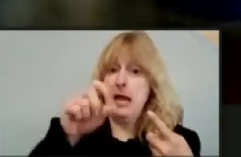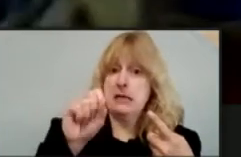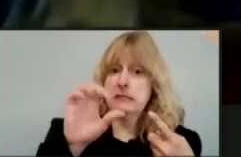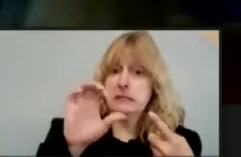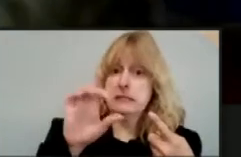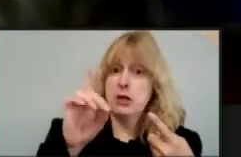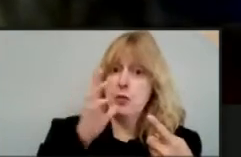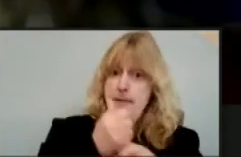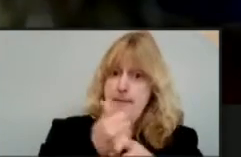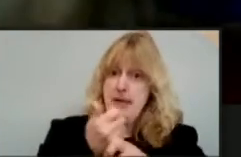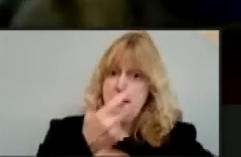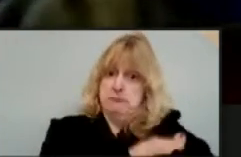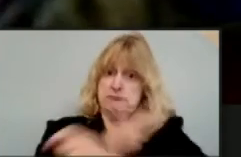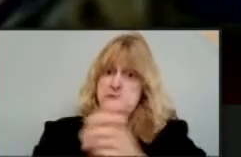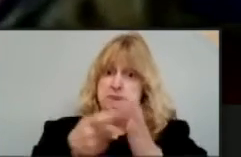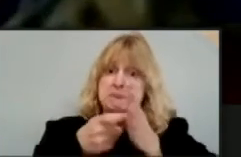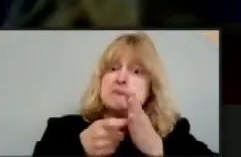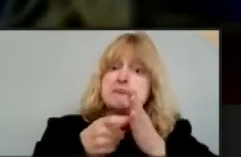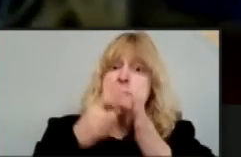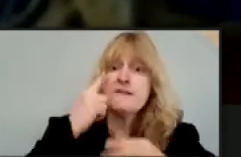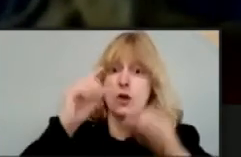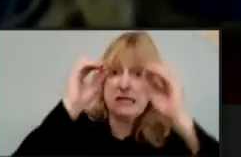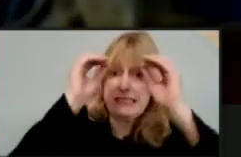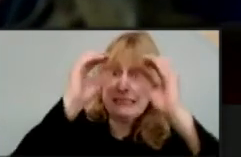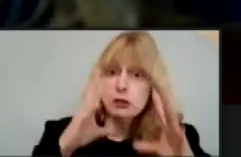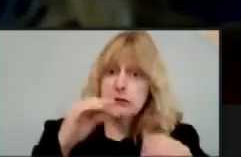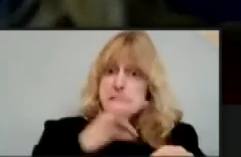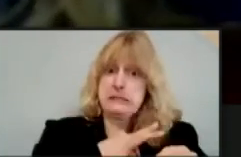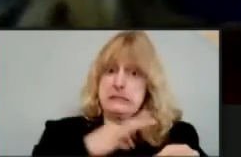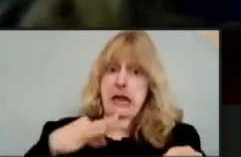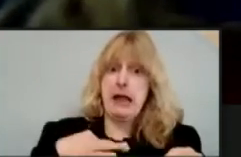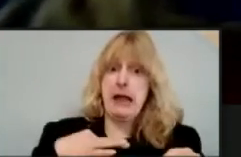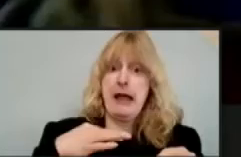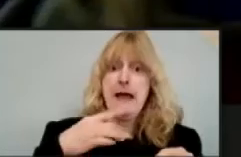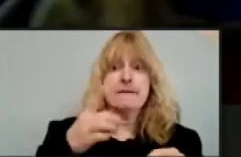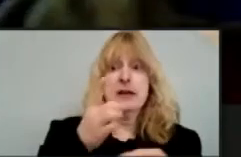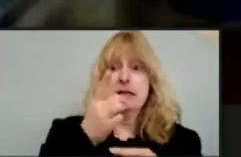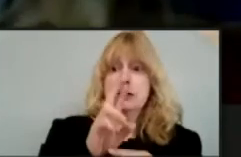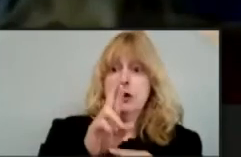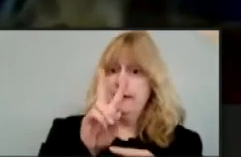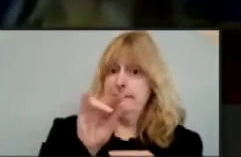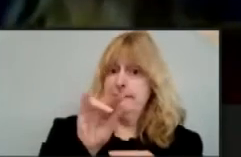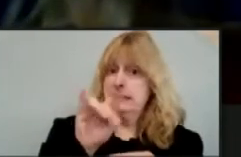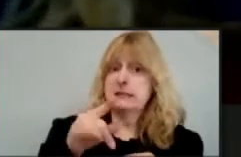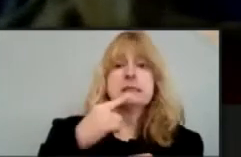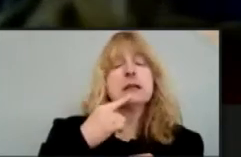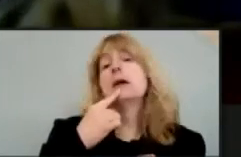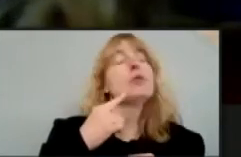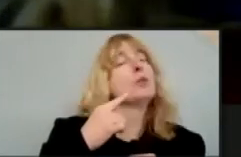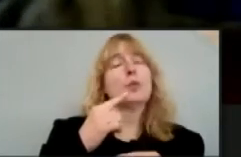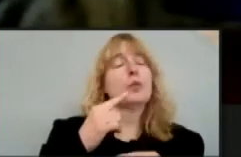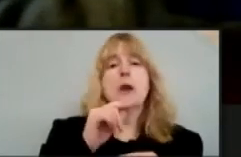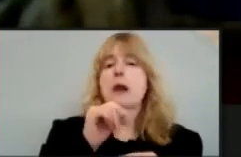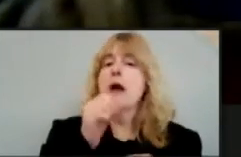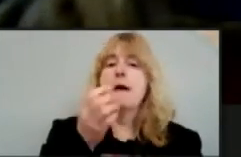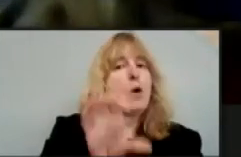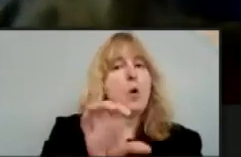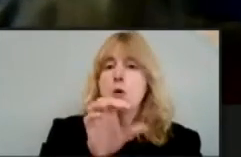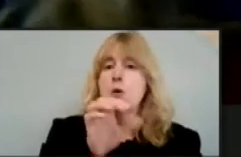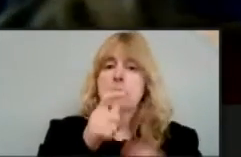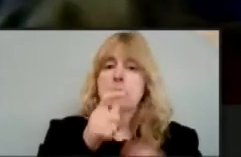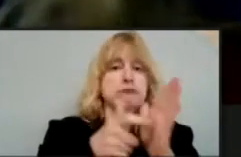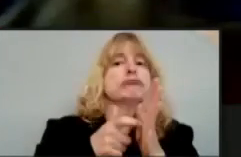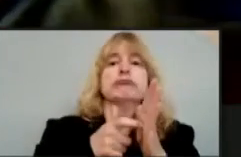vaccine mandatory for teachers and staff. And I think I heard Dr. Vidi say that you'll make it accessible, but not